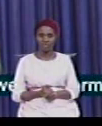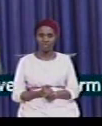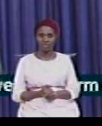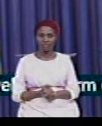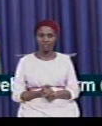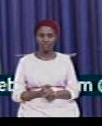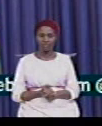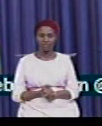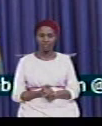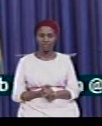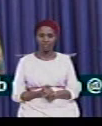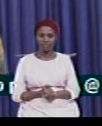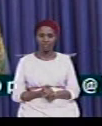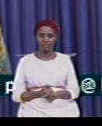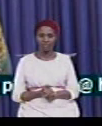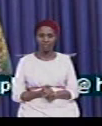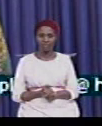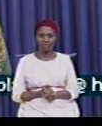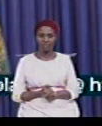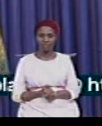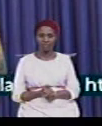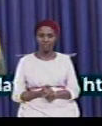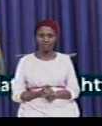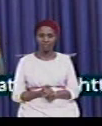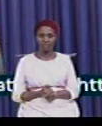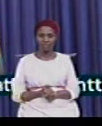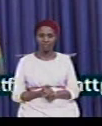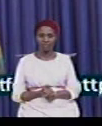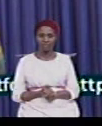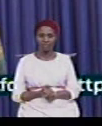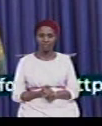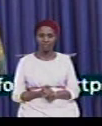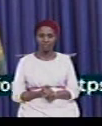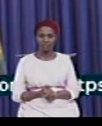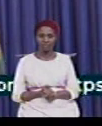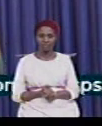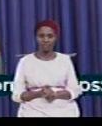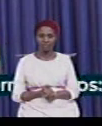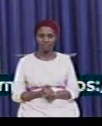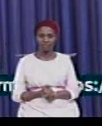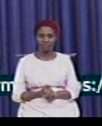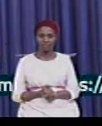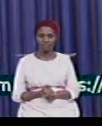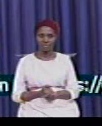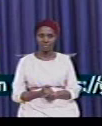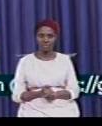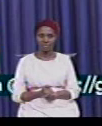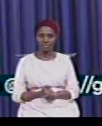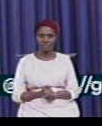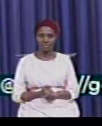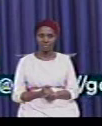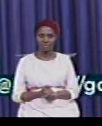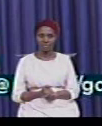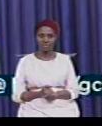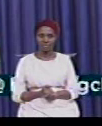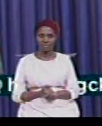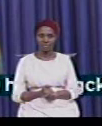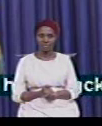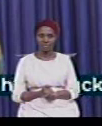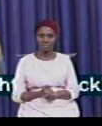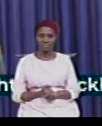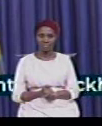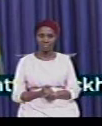the archi. I didn't ye by ye. Me men da no. I'm not so for any bomb pie no.